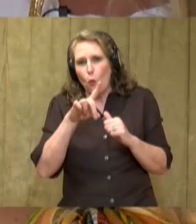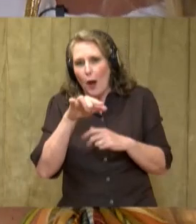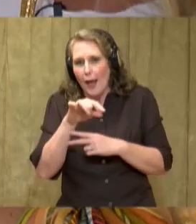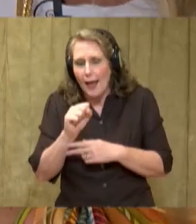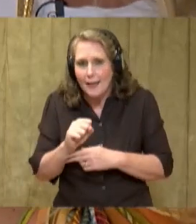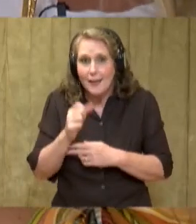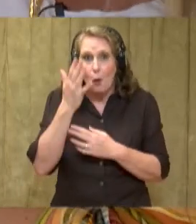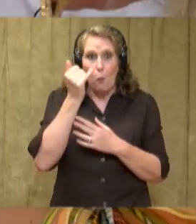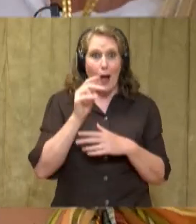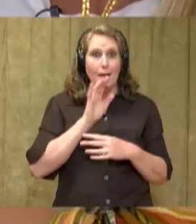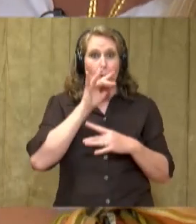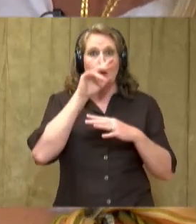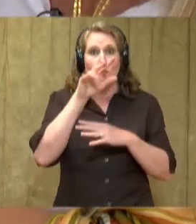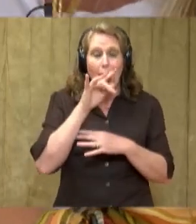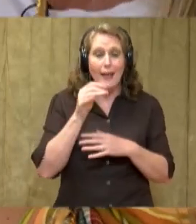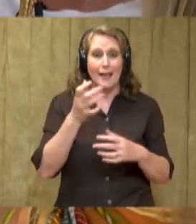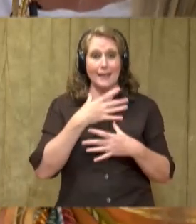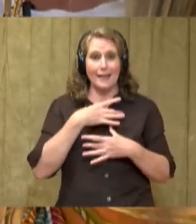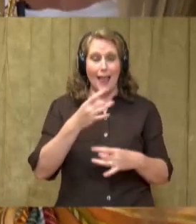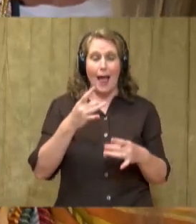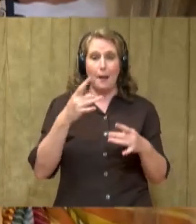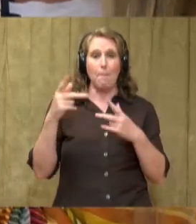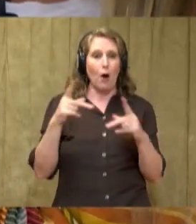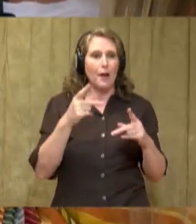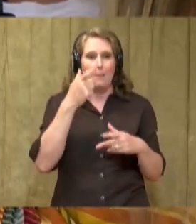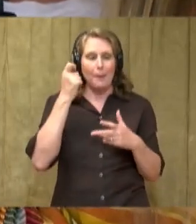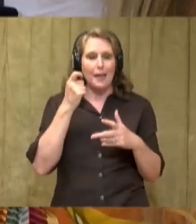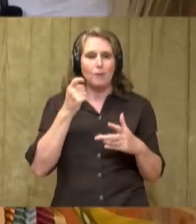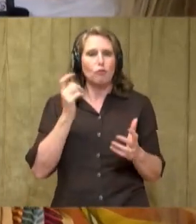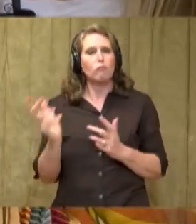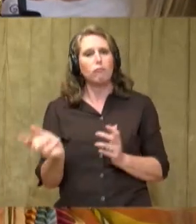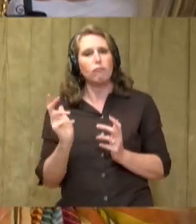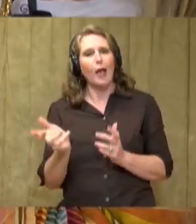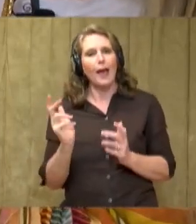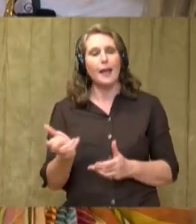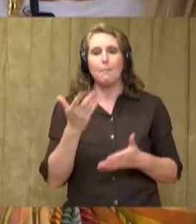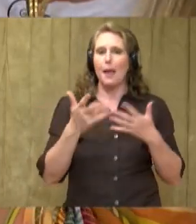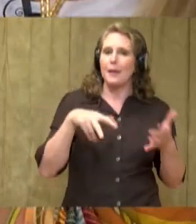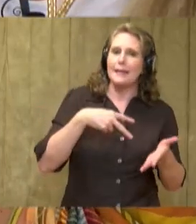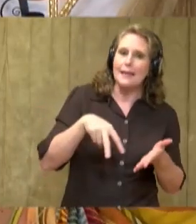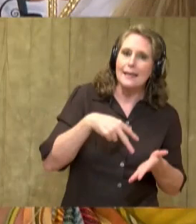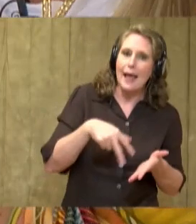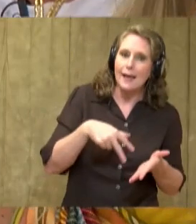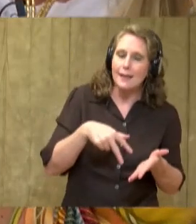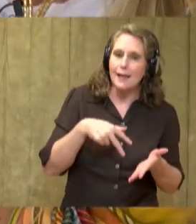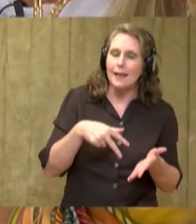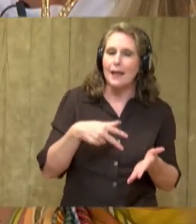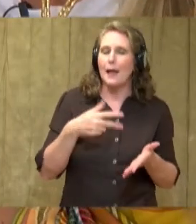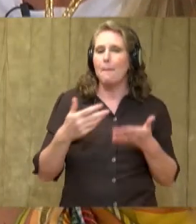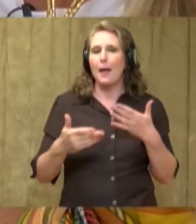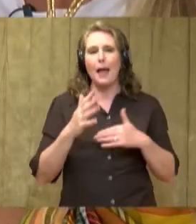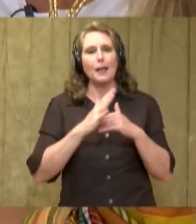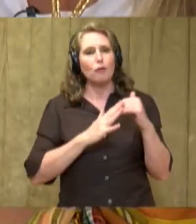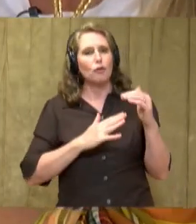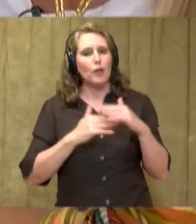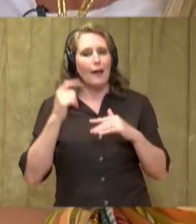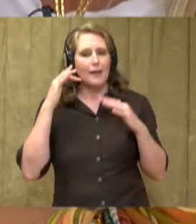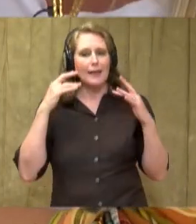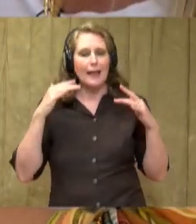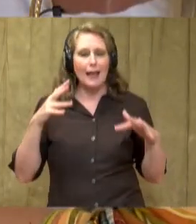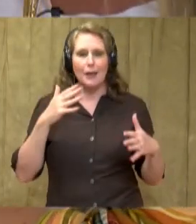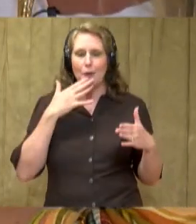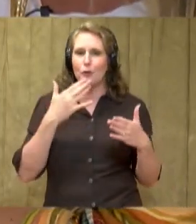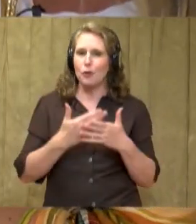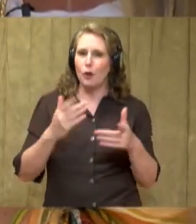parties? Maybe it's the conversation. Maybe it's the dancing. Maybe it's the comforting sound of